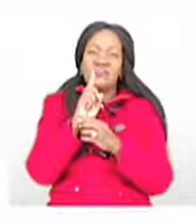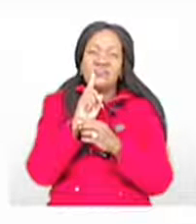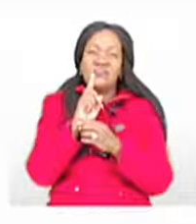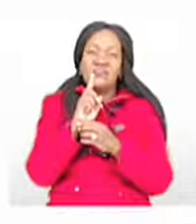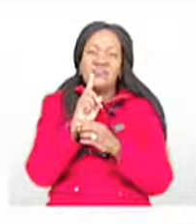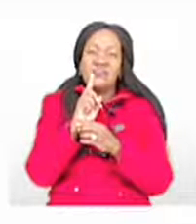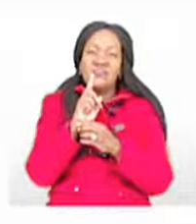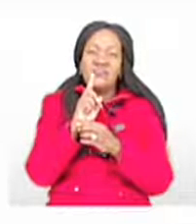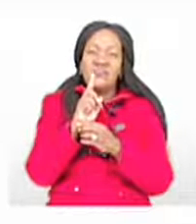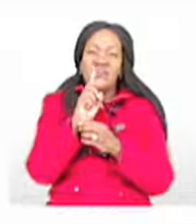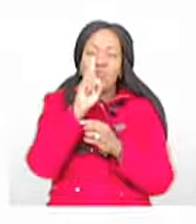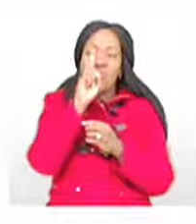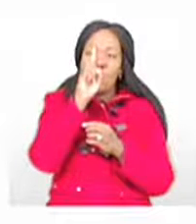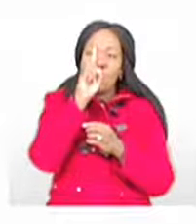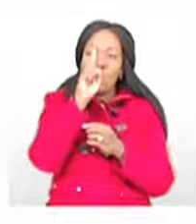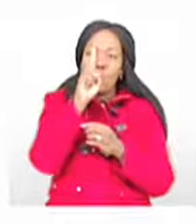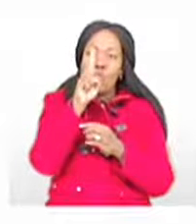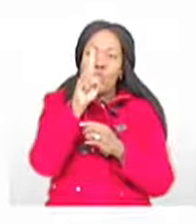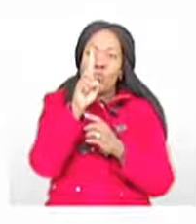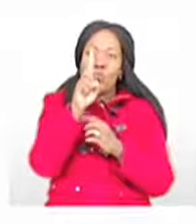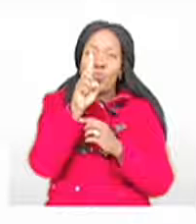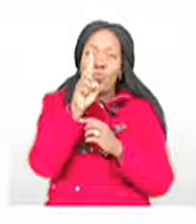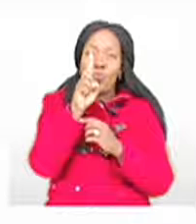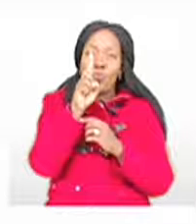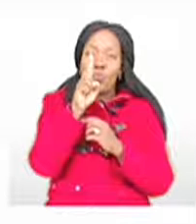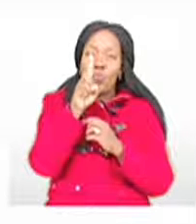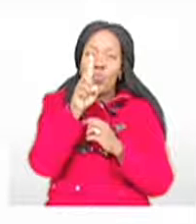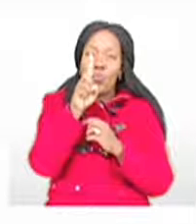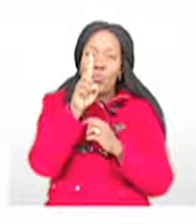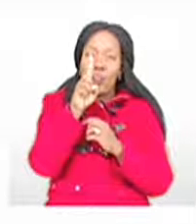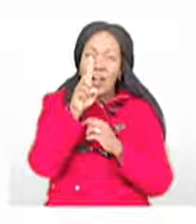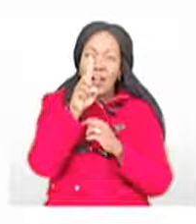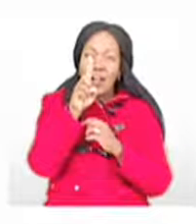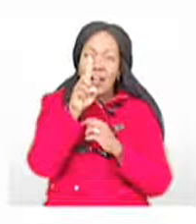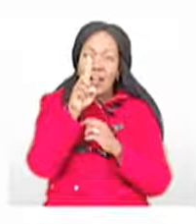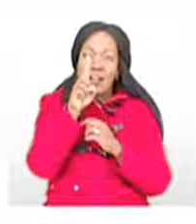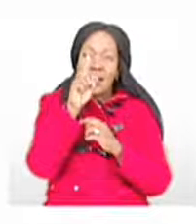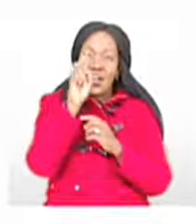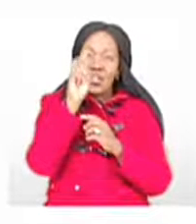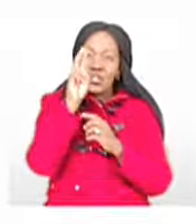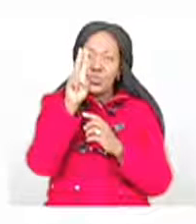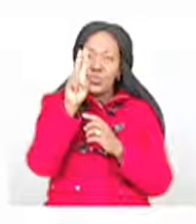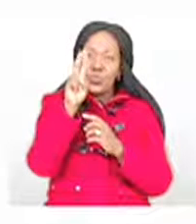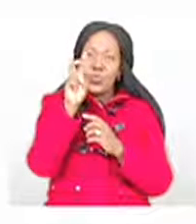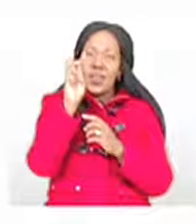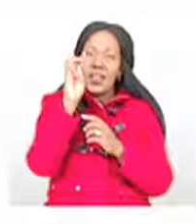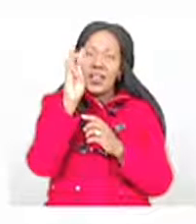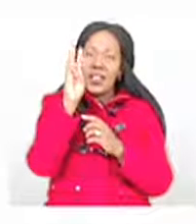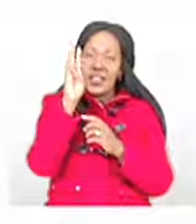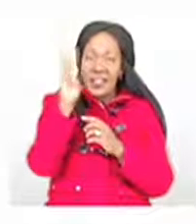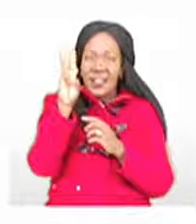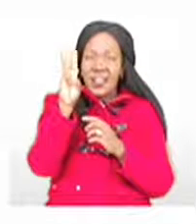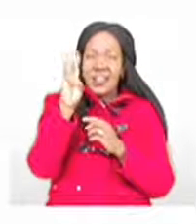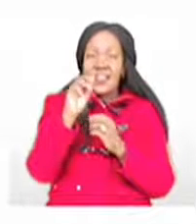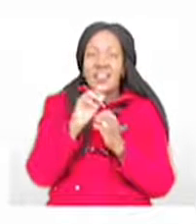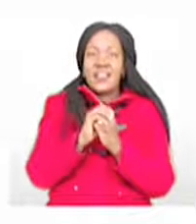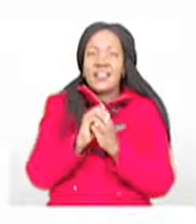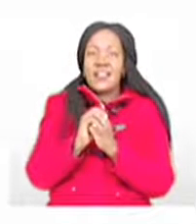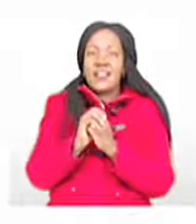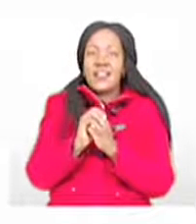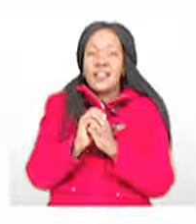as we point to the number 1, 2, and